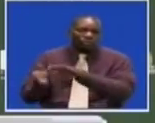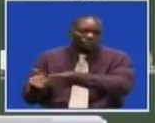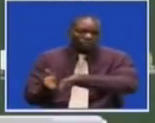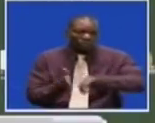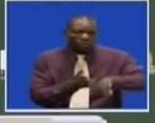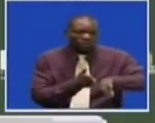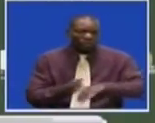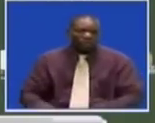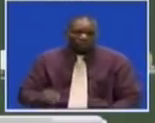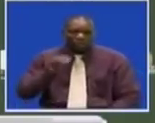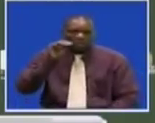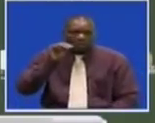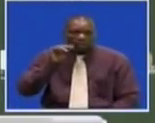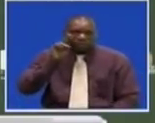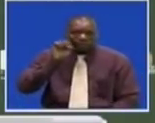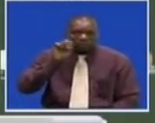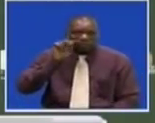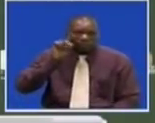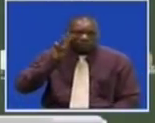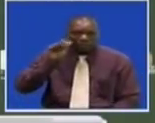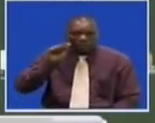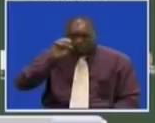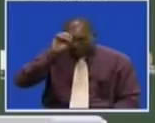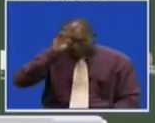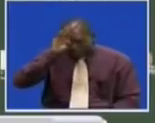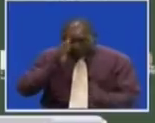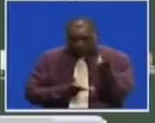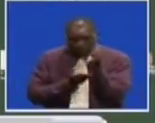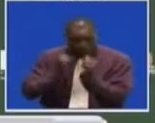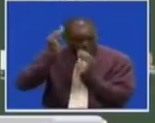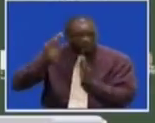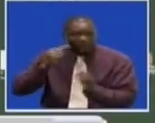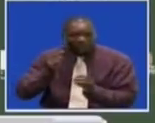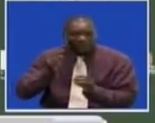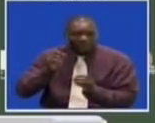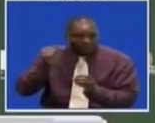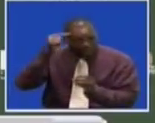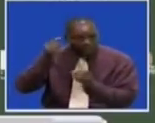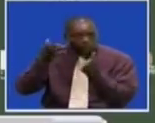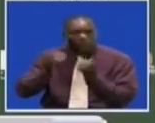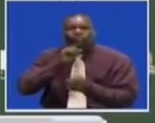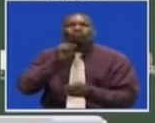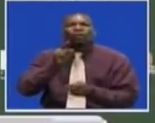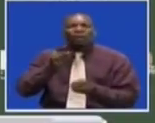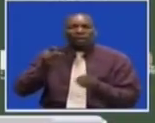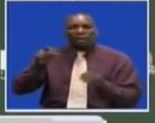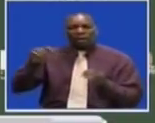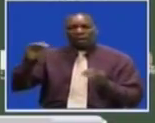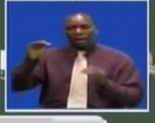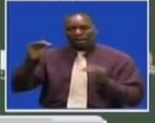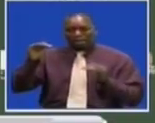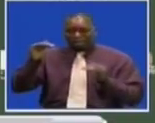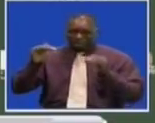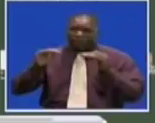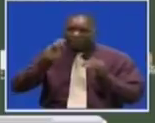Mines and Minerals Development Minister Richard Musukwa says it is government's desire to ensure a balance is struck